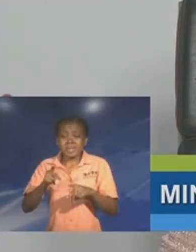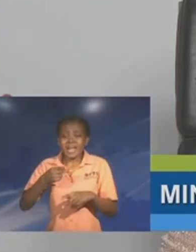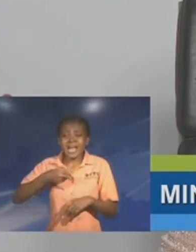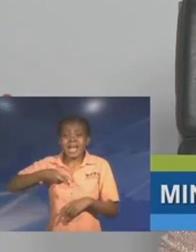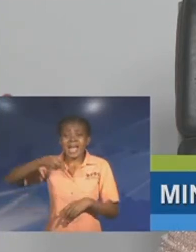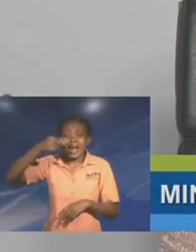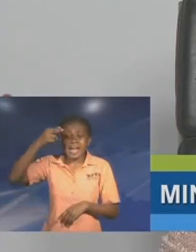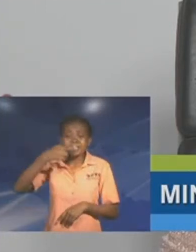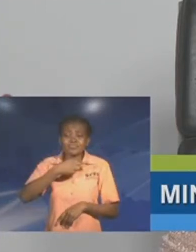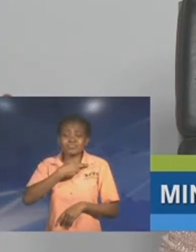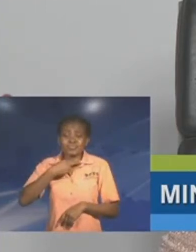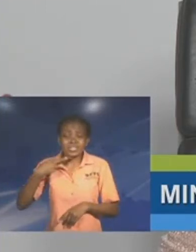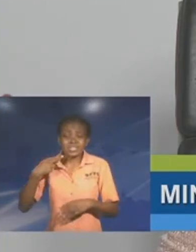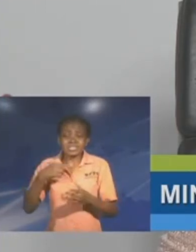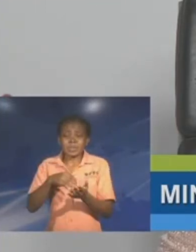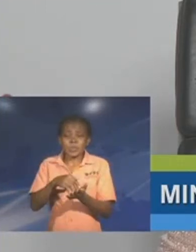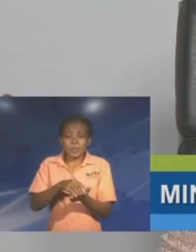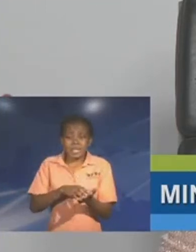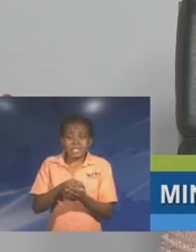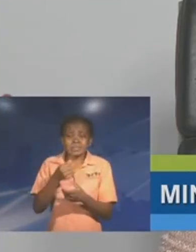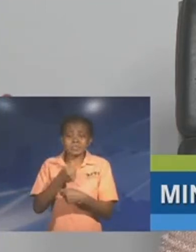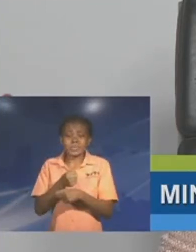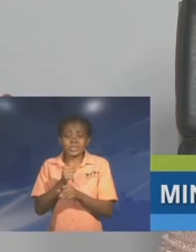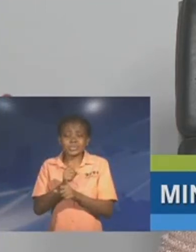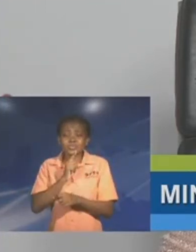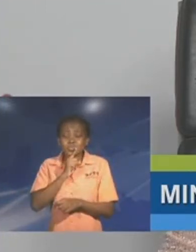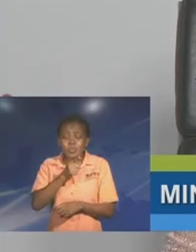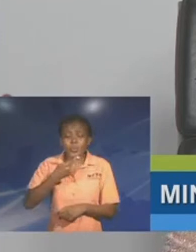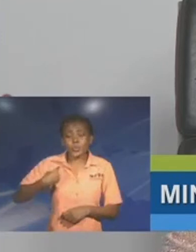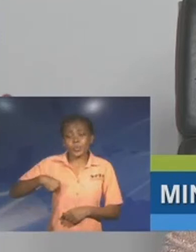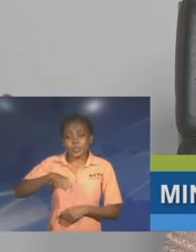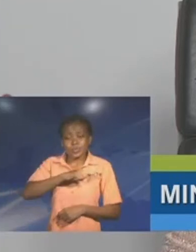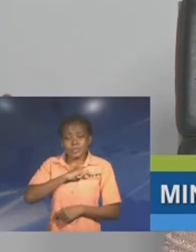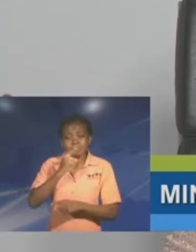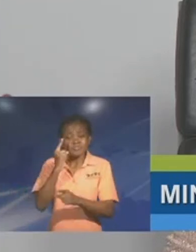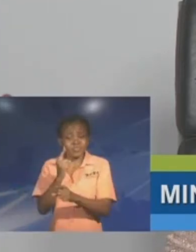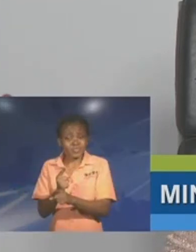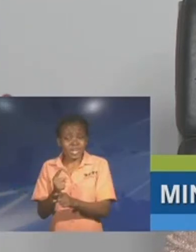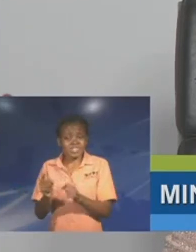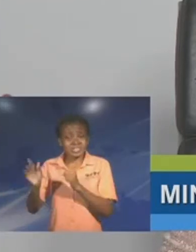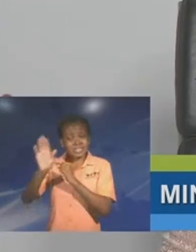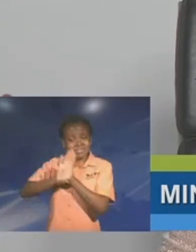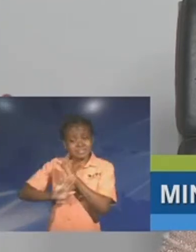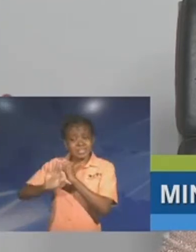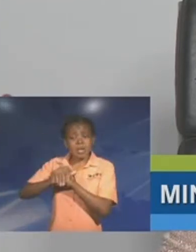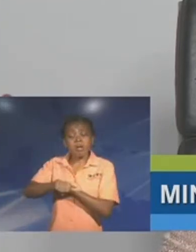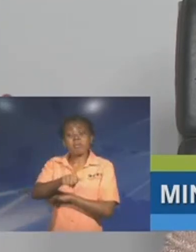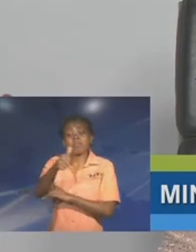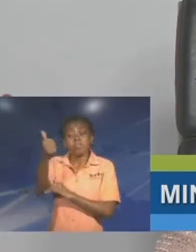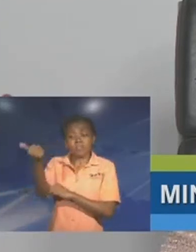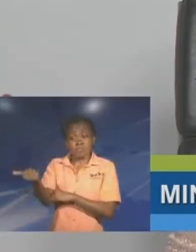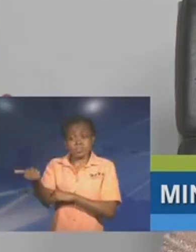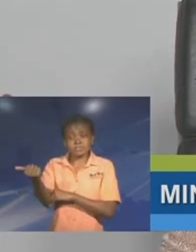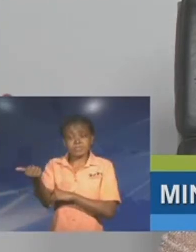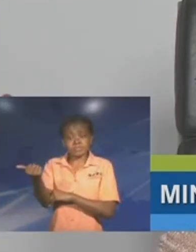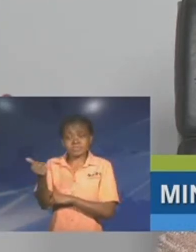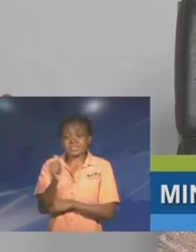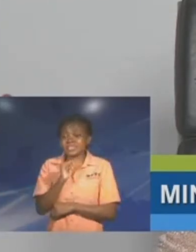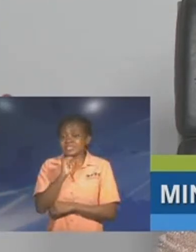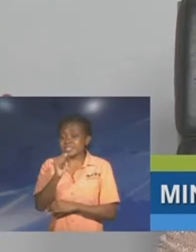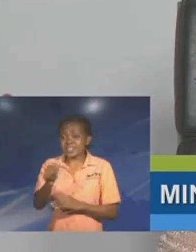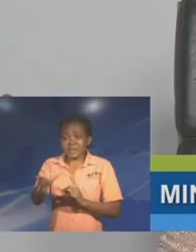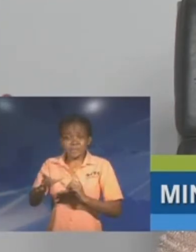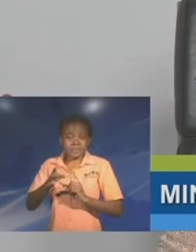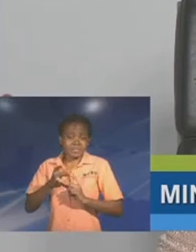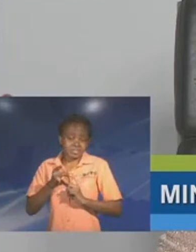vulnerable and ensure that we take the necessary steps to protect them from becoming infected with COVID-19.